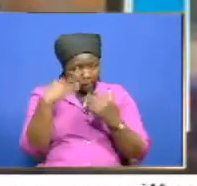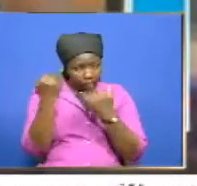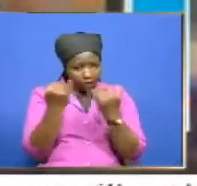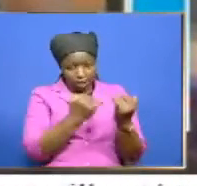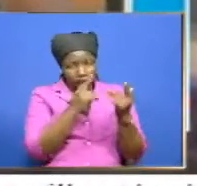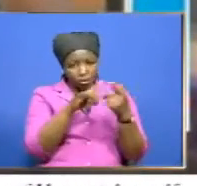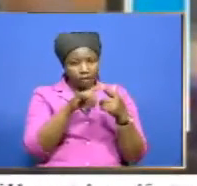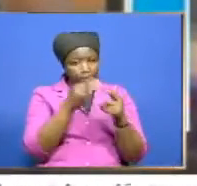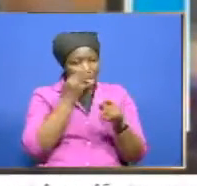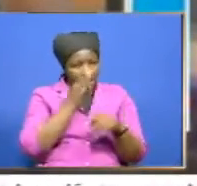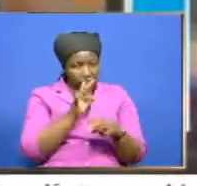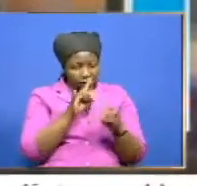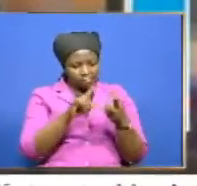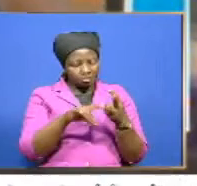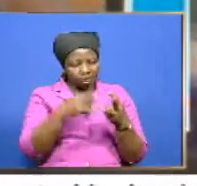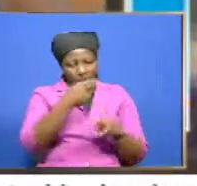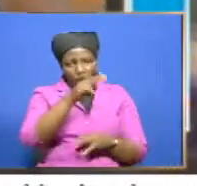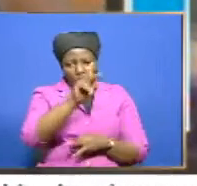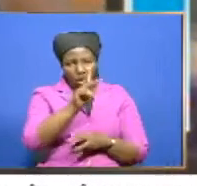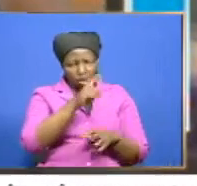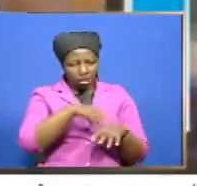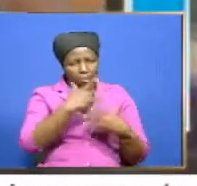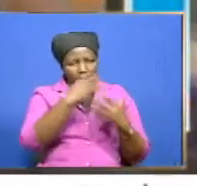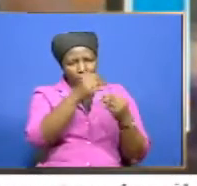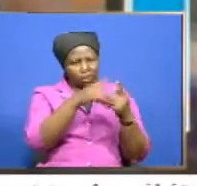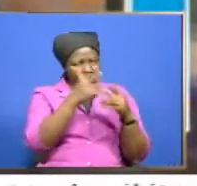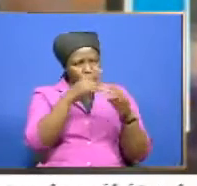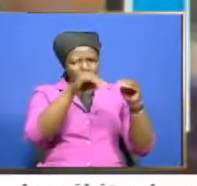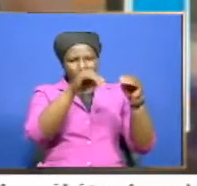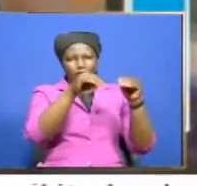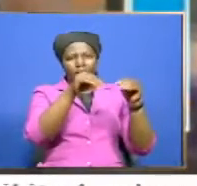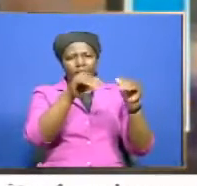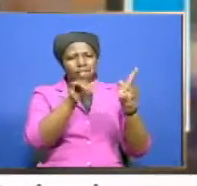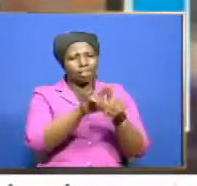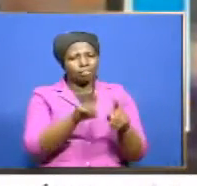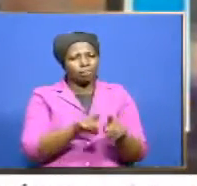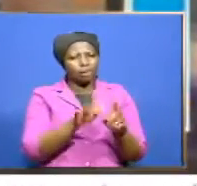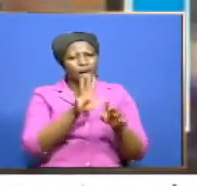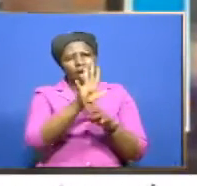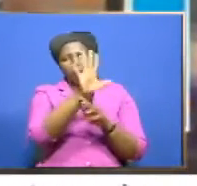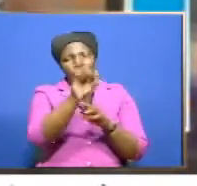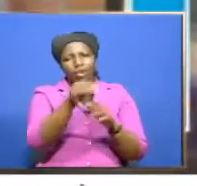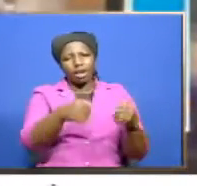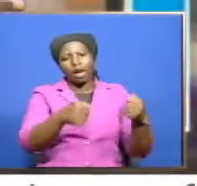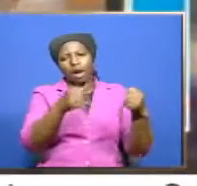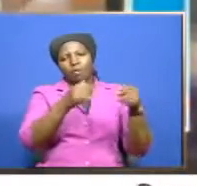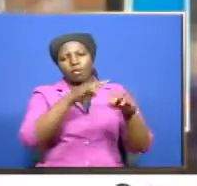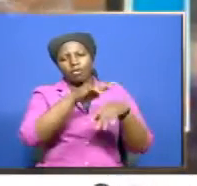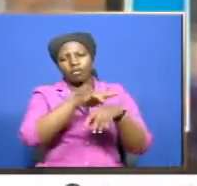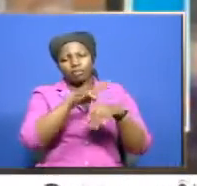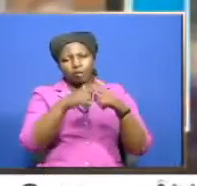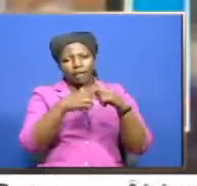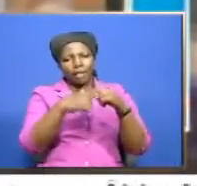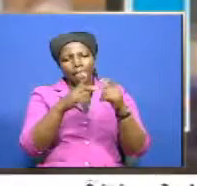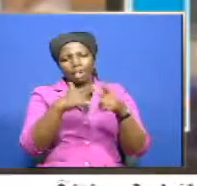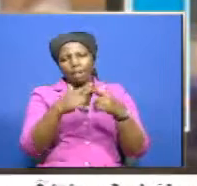for the qualifiers, and the Africa Cup Sevens. What else? I mean, how